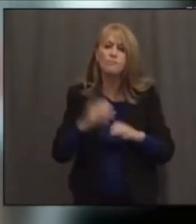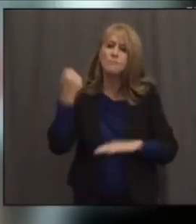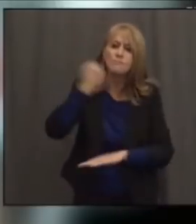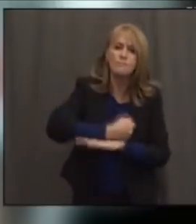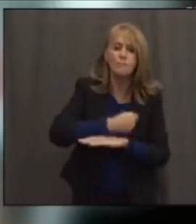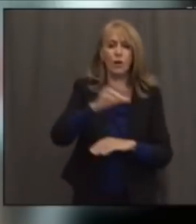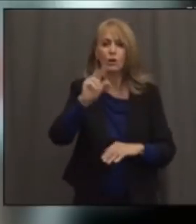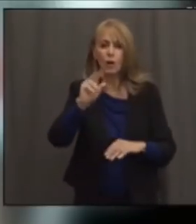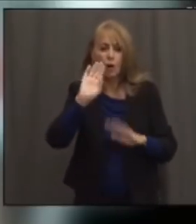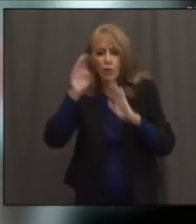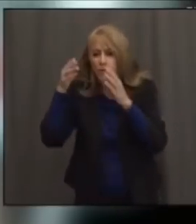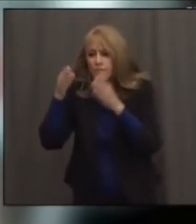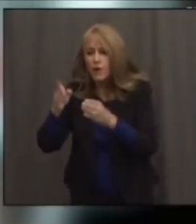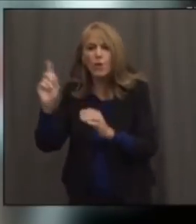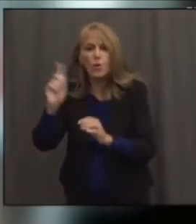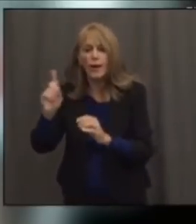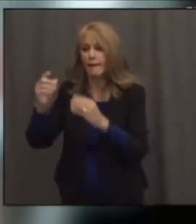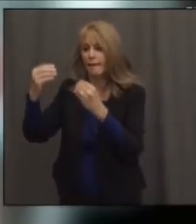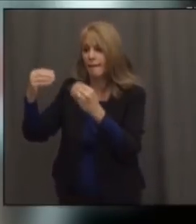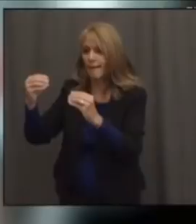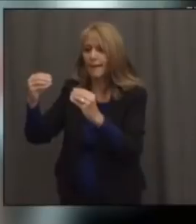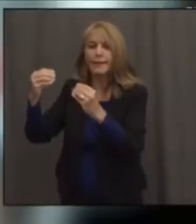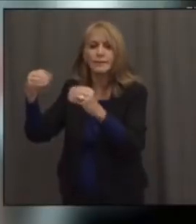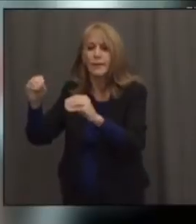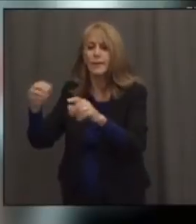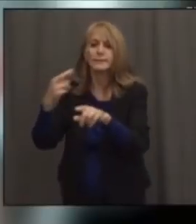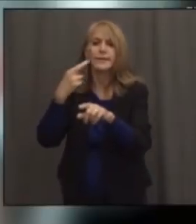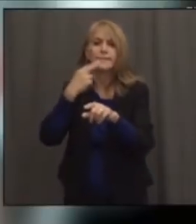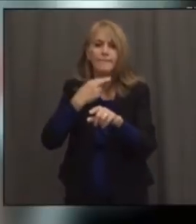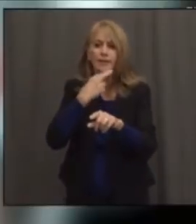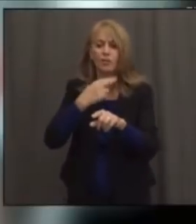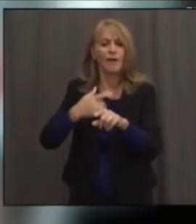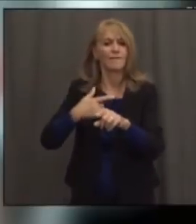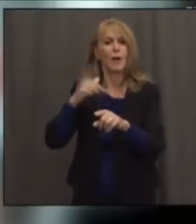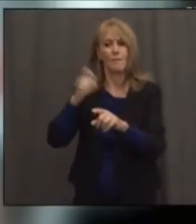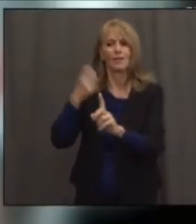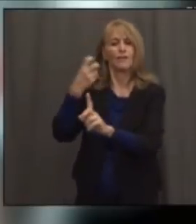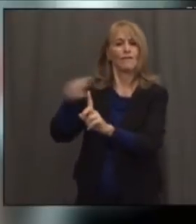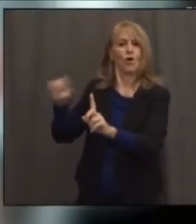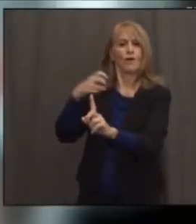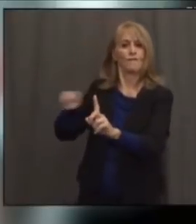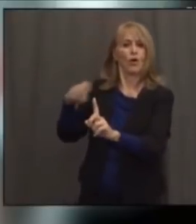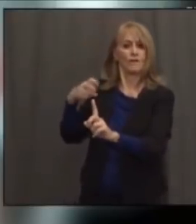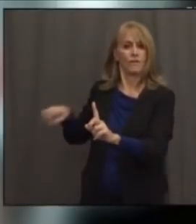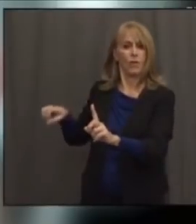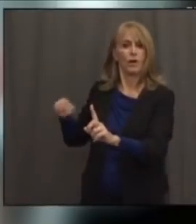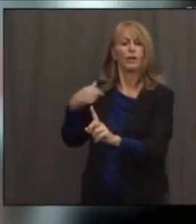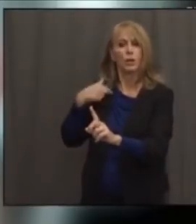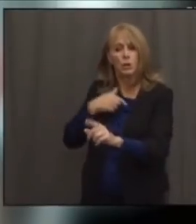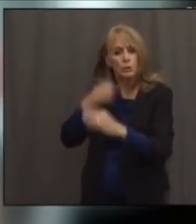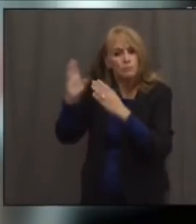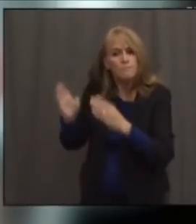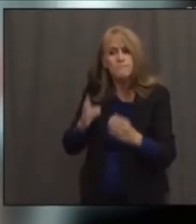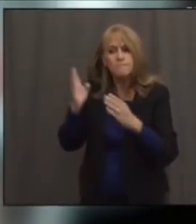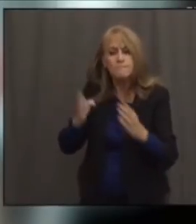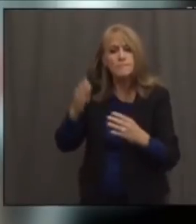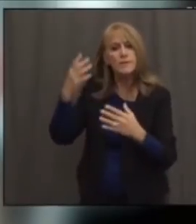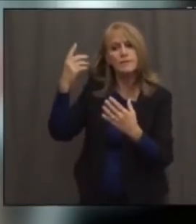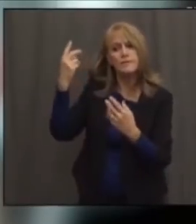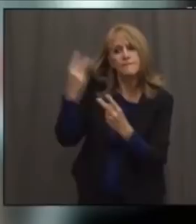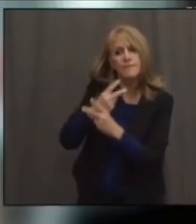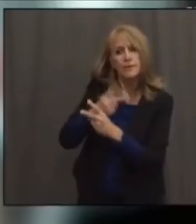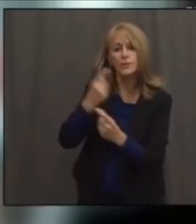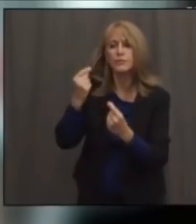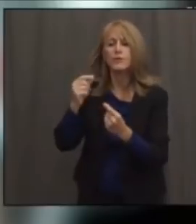and focused on venues and settings that were likely to be sources of spread, and did that intelligently in terms of